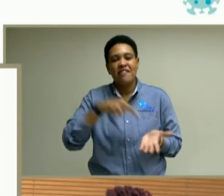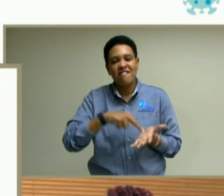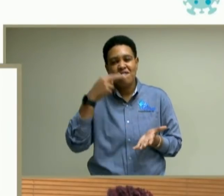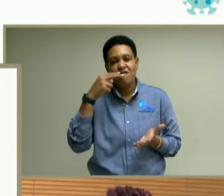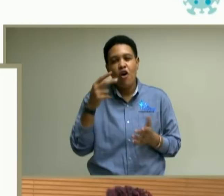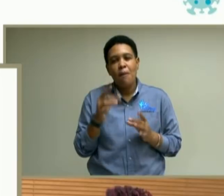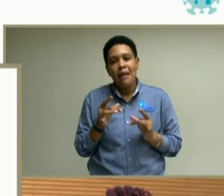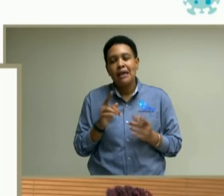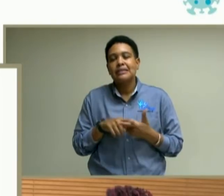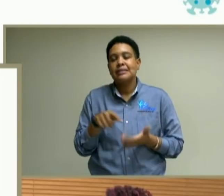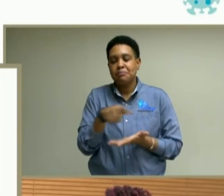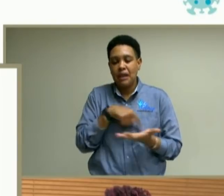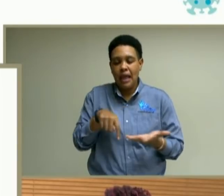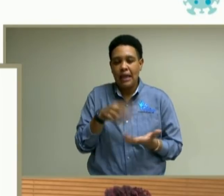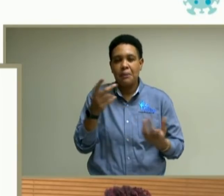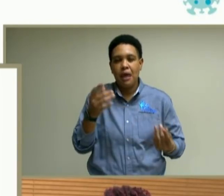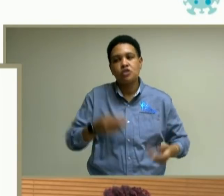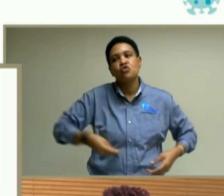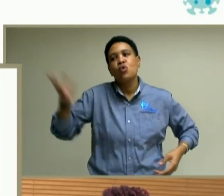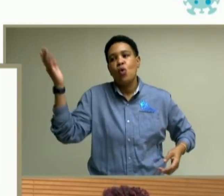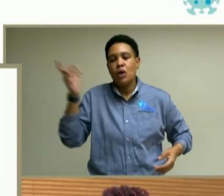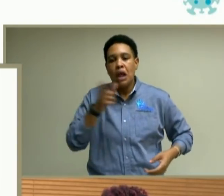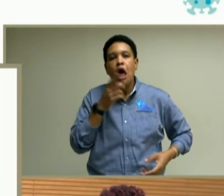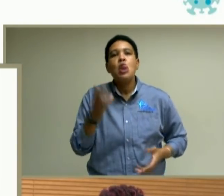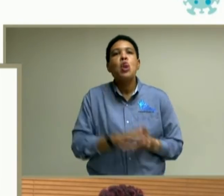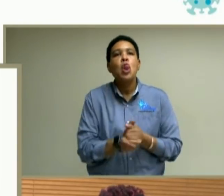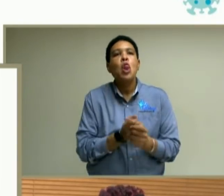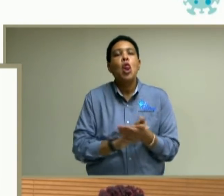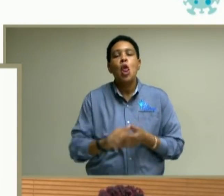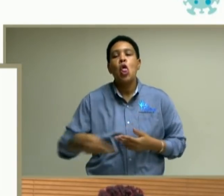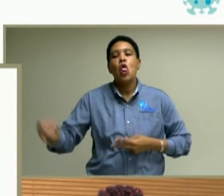utensils and the things that you're using to serve.